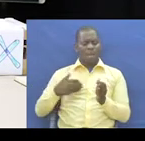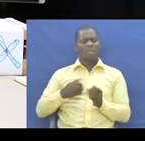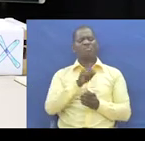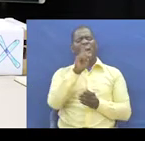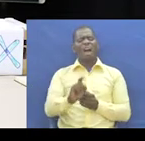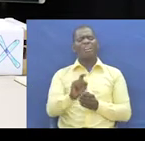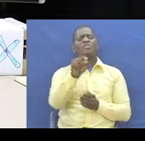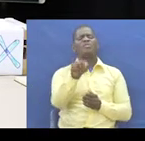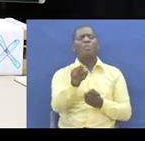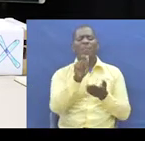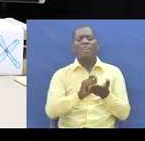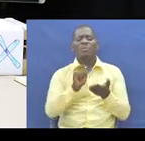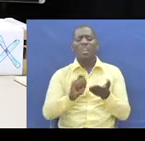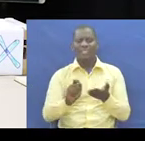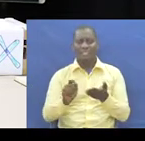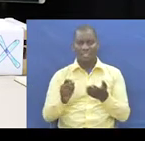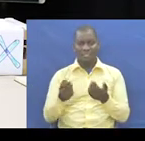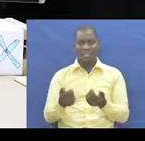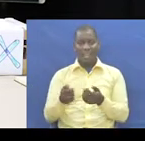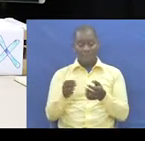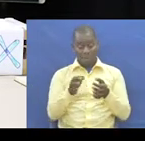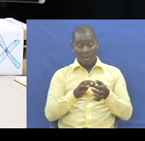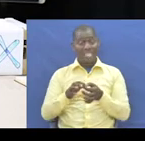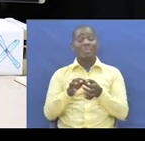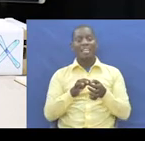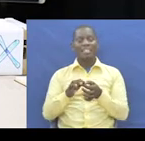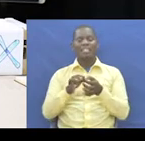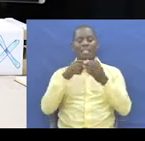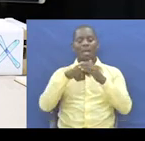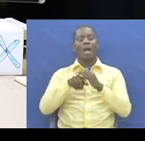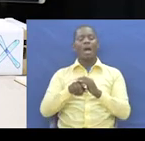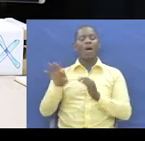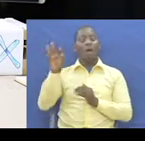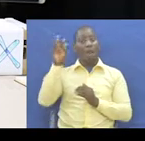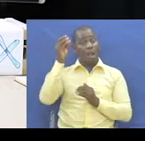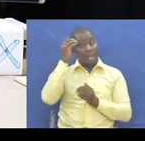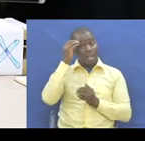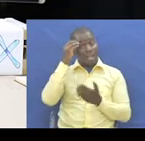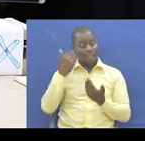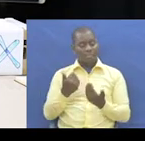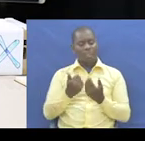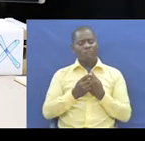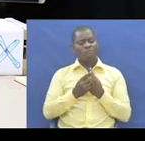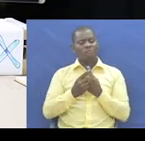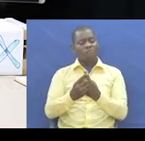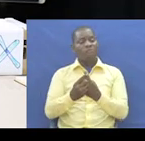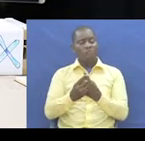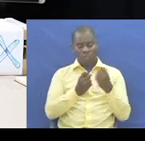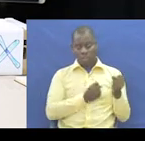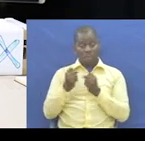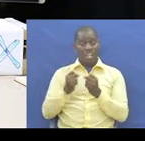to get a clear concept on it, I'm going now to ask you, my student, to